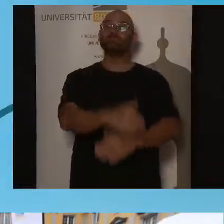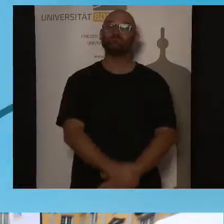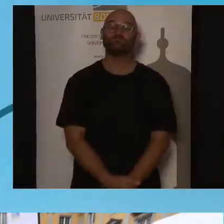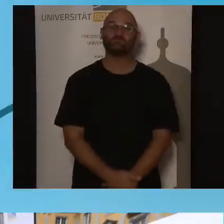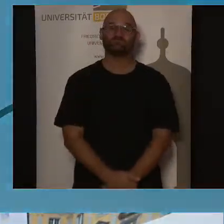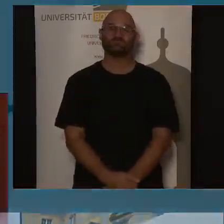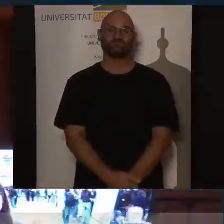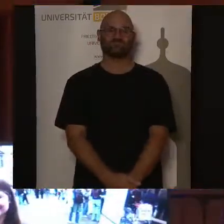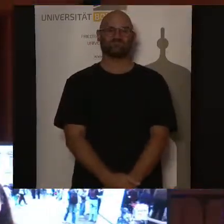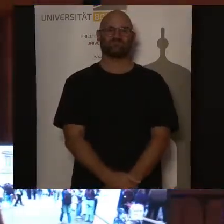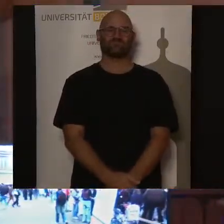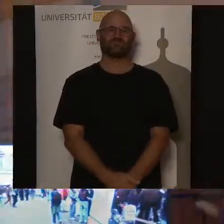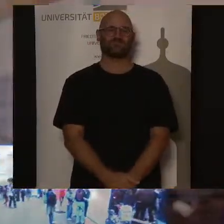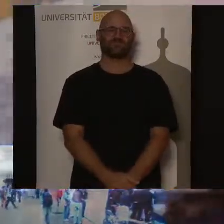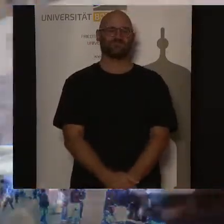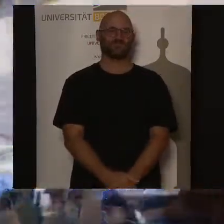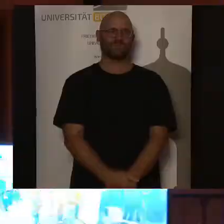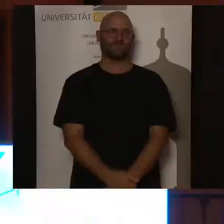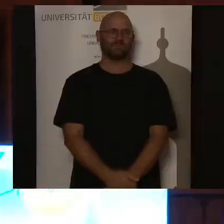Well, thank you, Luise.